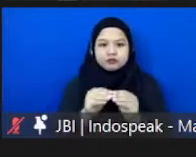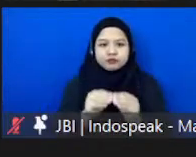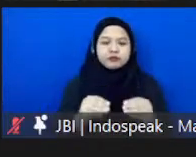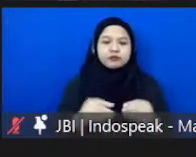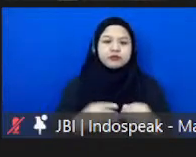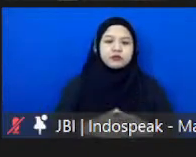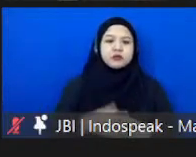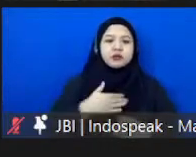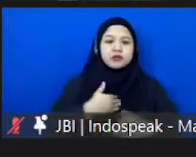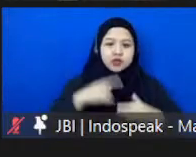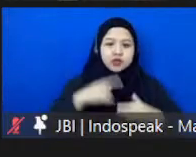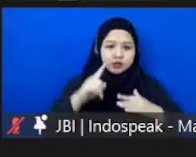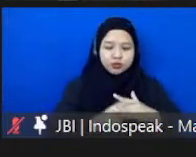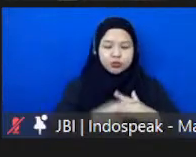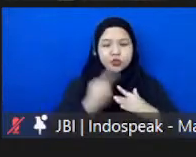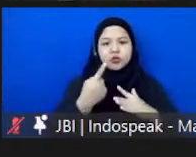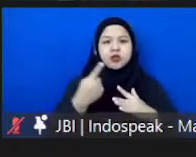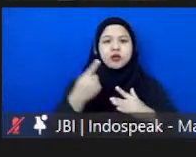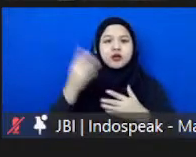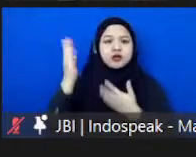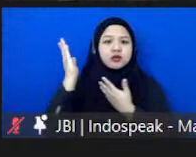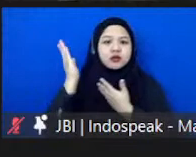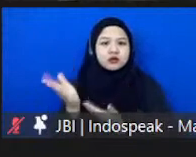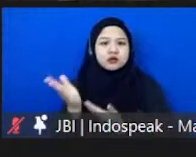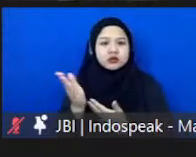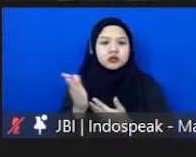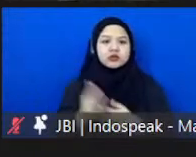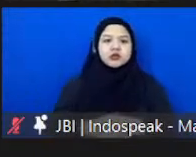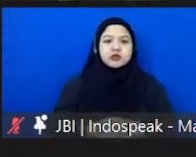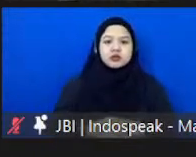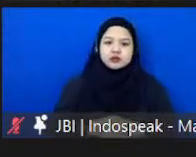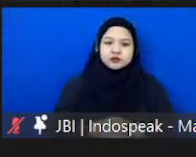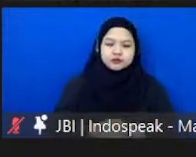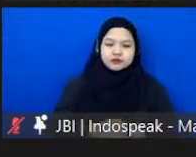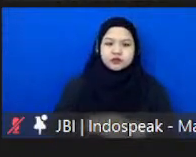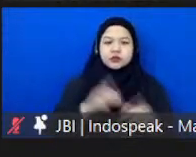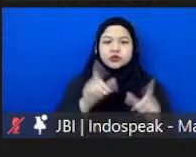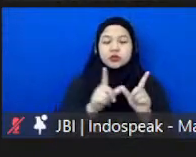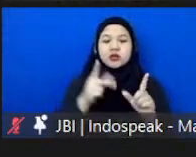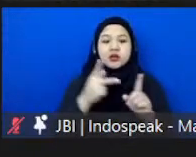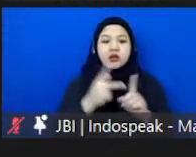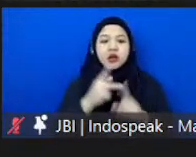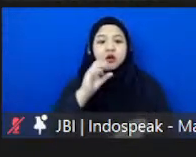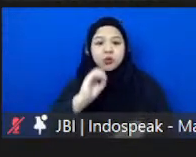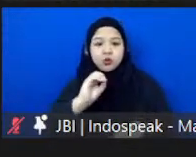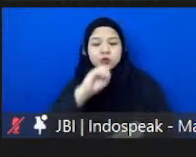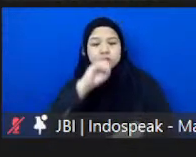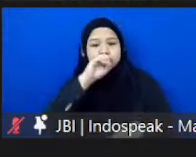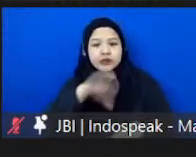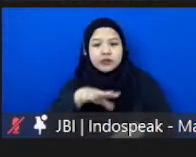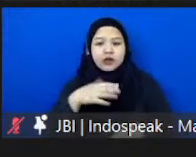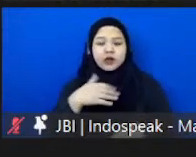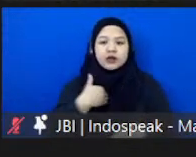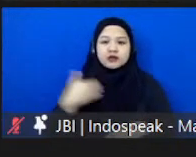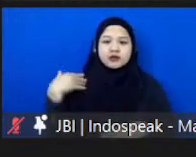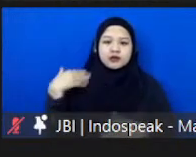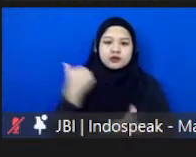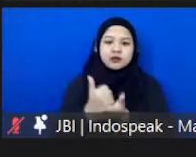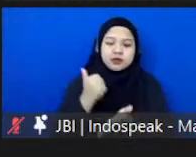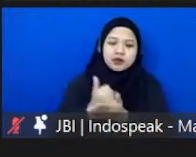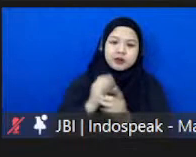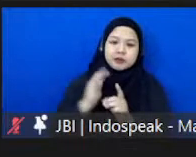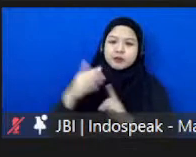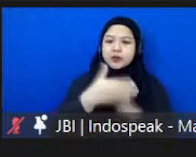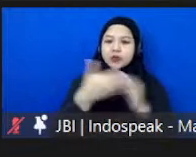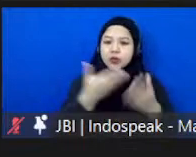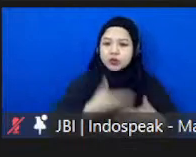this point that since WHO urged all the countries to implement universal health coverage, and then the